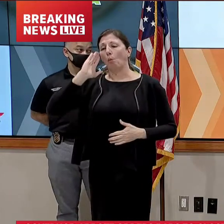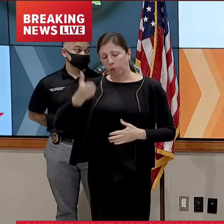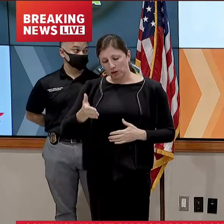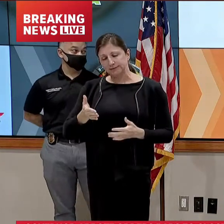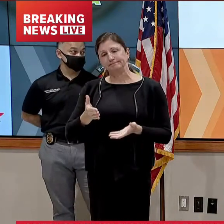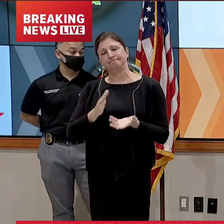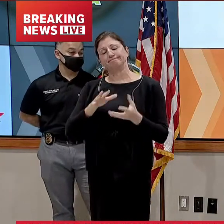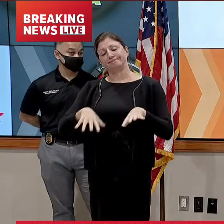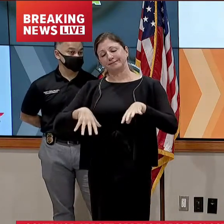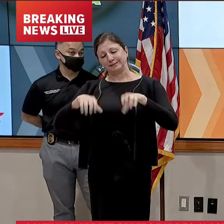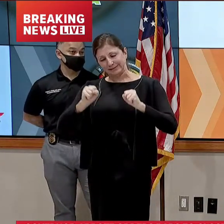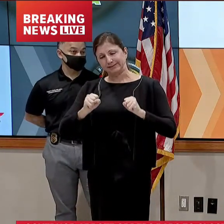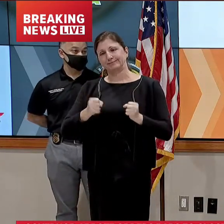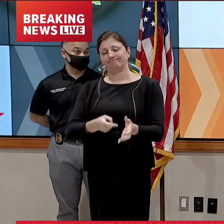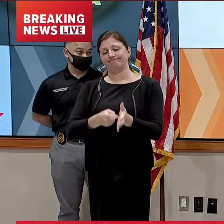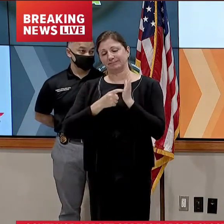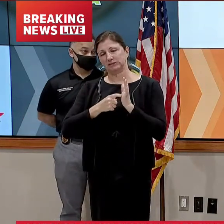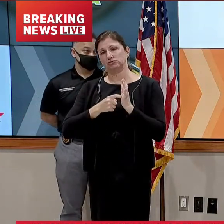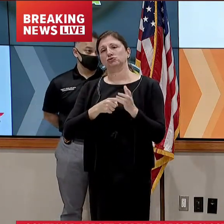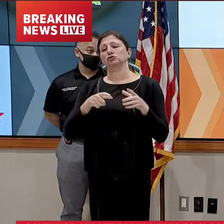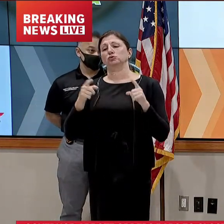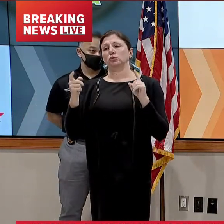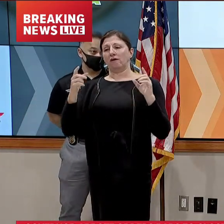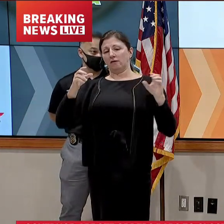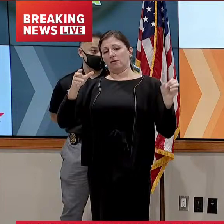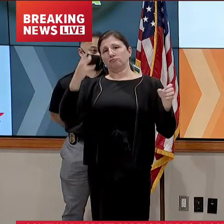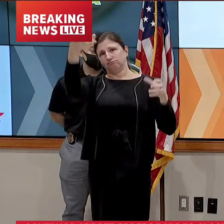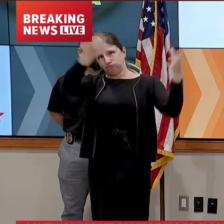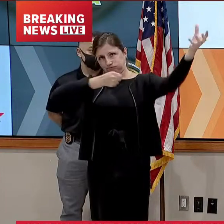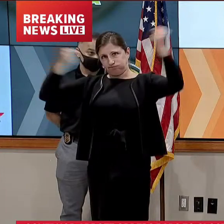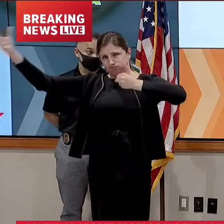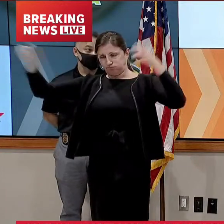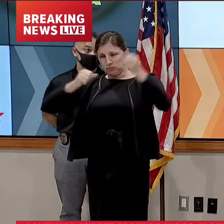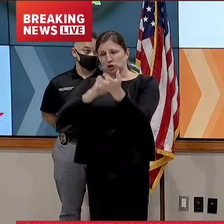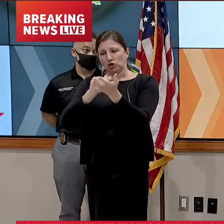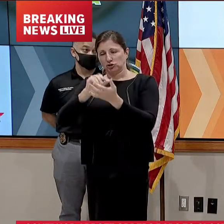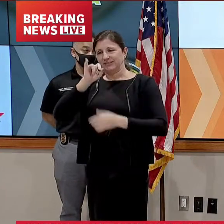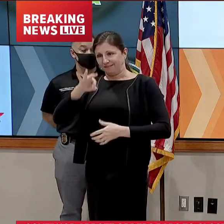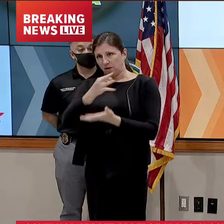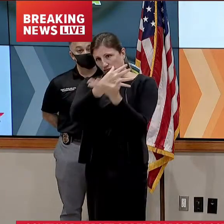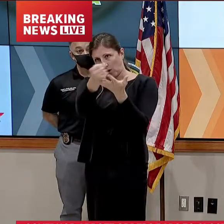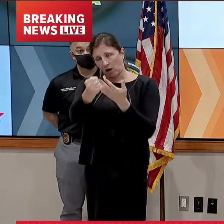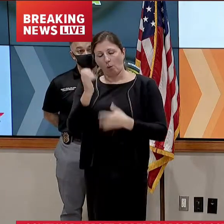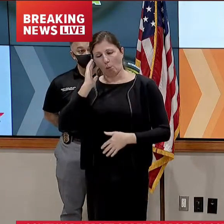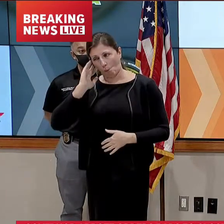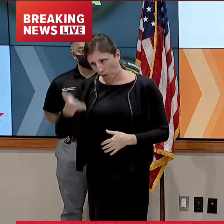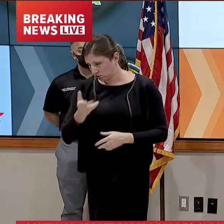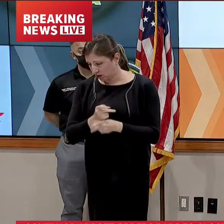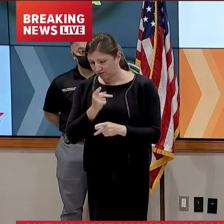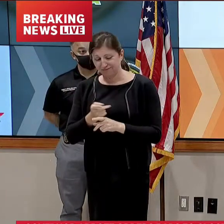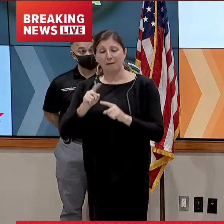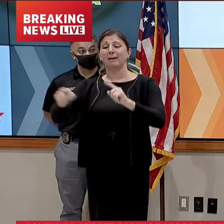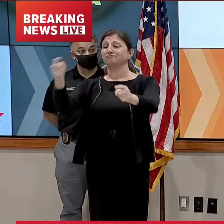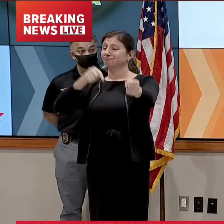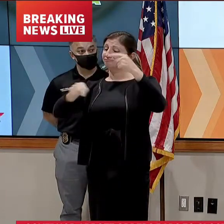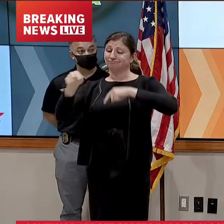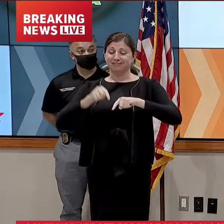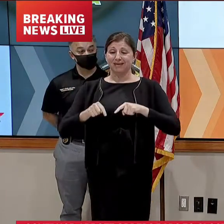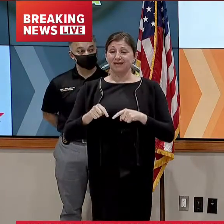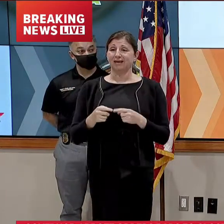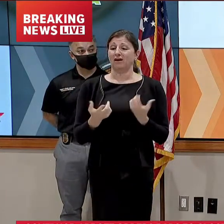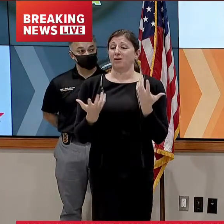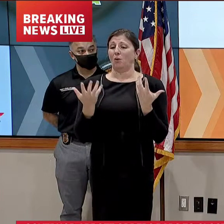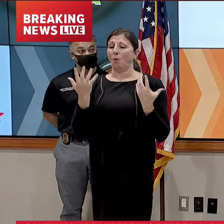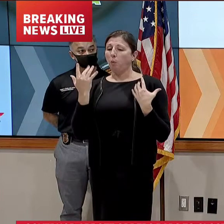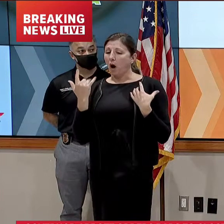make sure that we maximize our personnel. But again, let's take a step back. When did the calculus become how much can